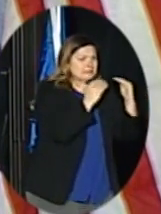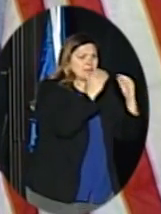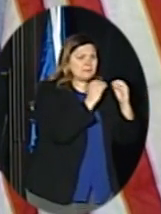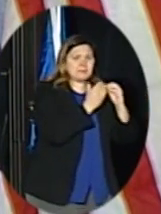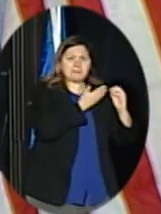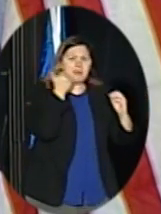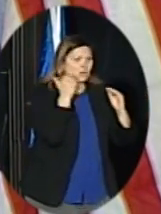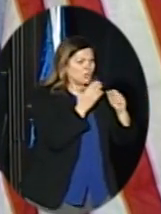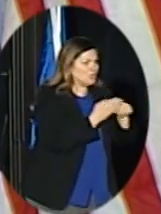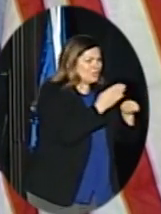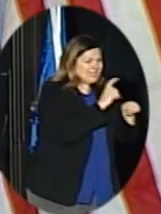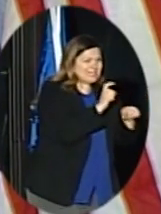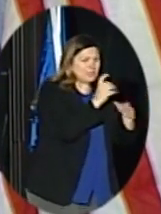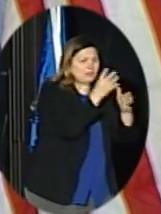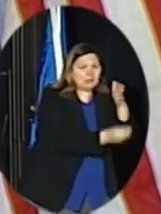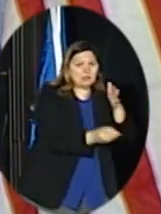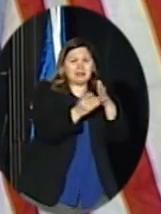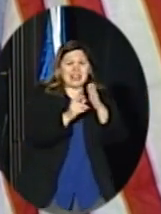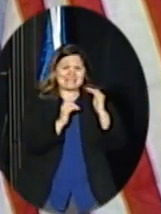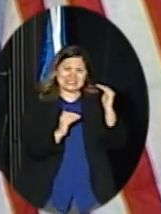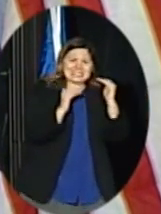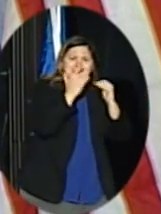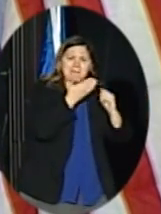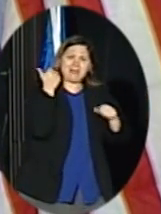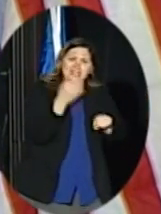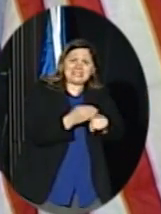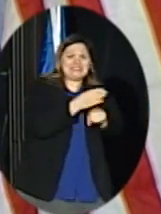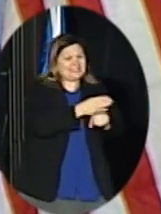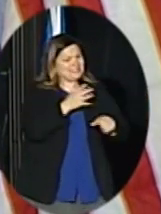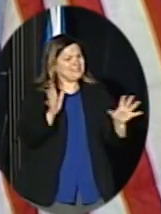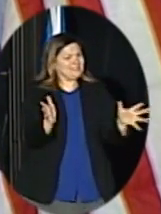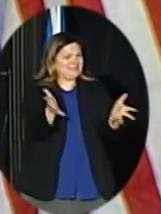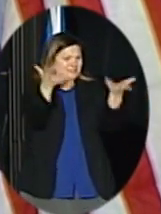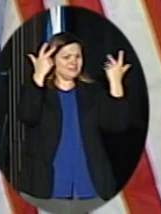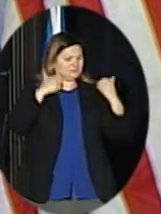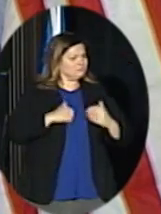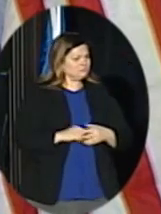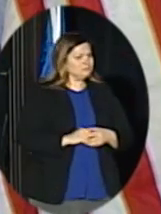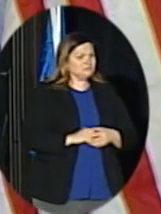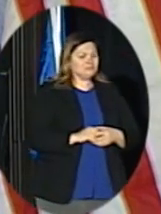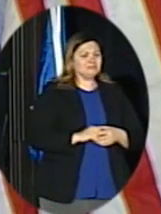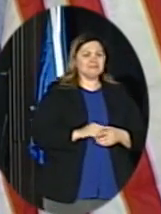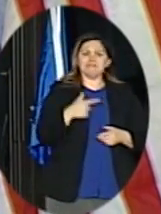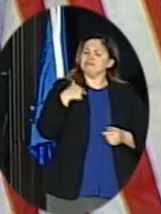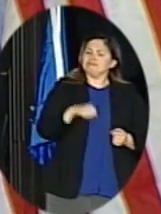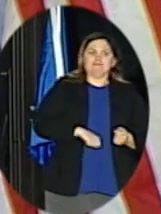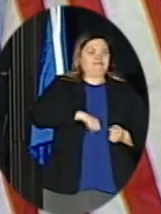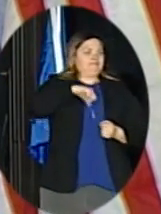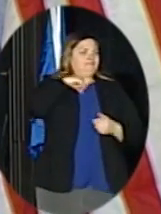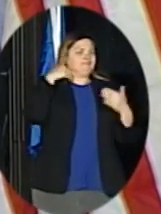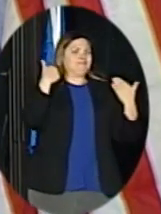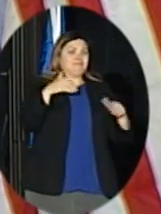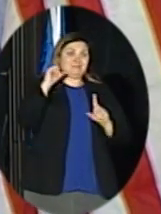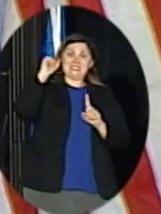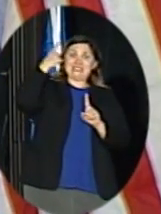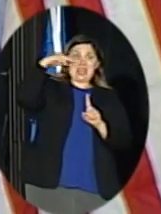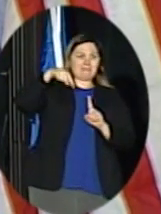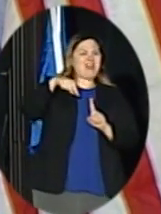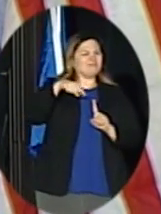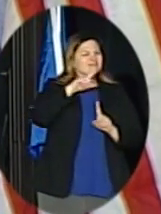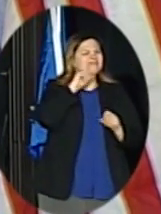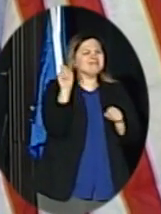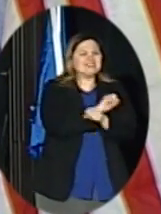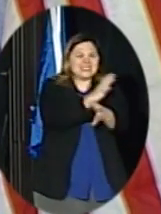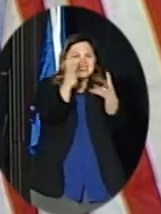community. I have been proud to see St. Paul's care in action over the